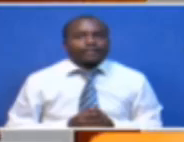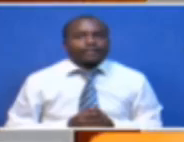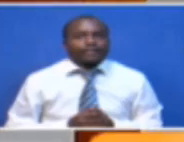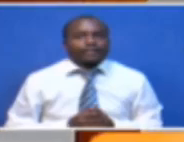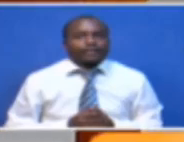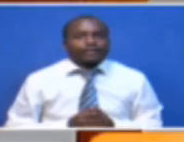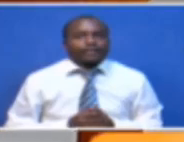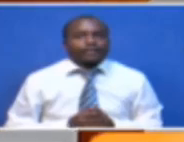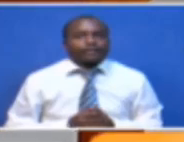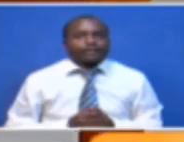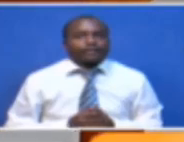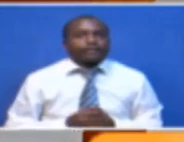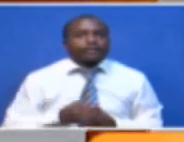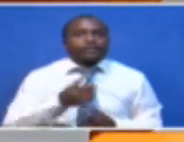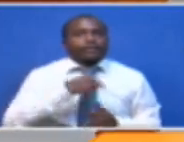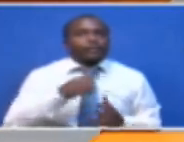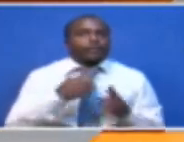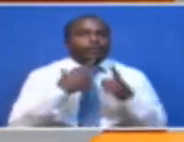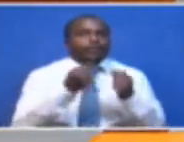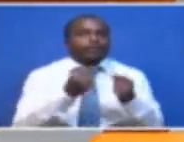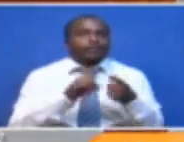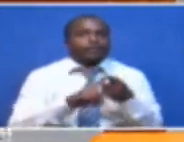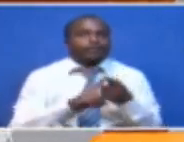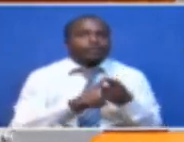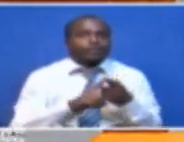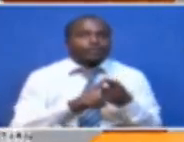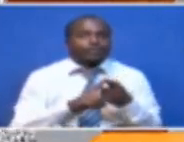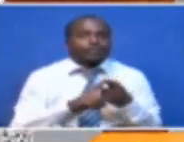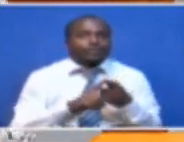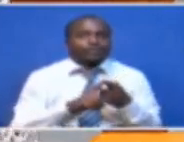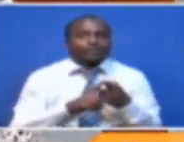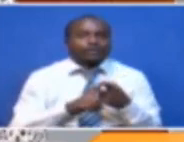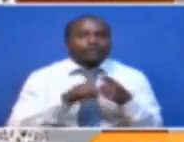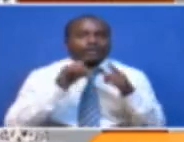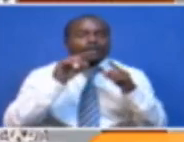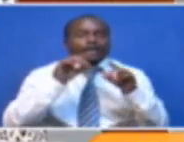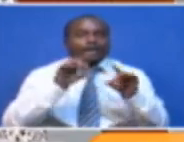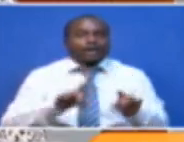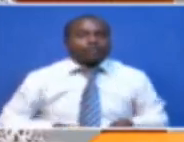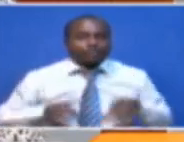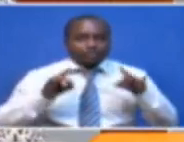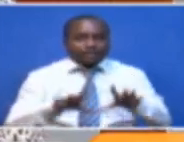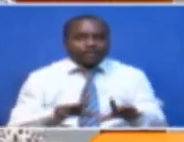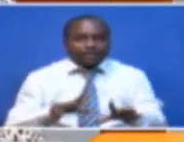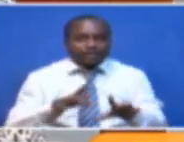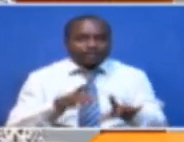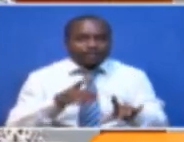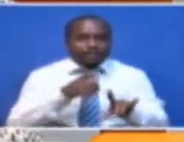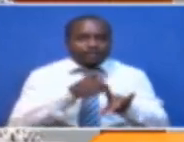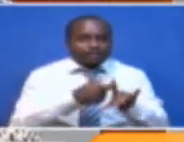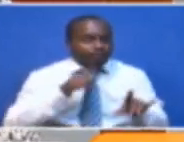we were heading to Melbourne, Australia. From LA, from Los Angeles? Yeah, from Los